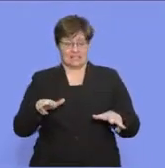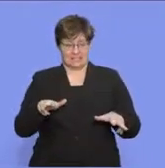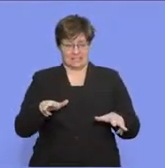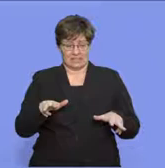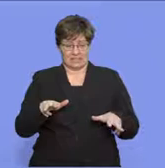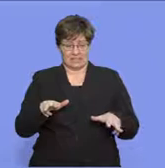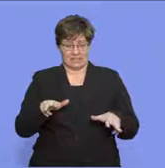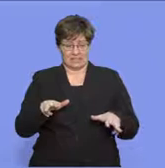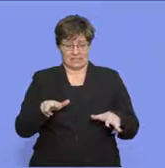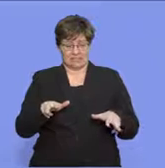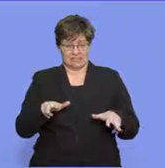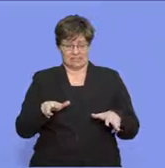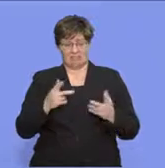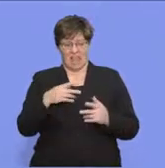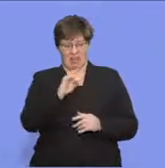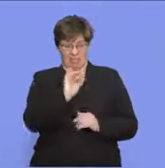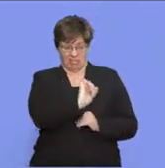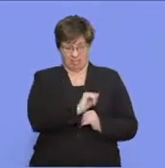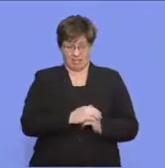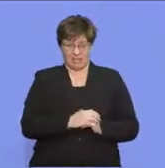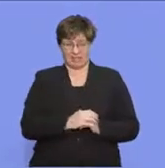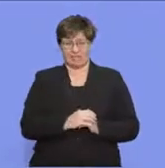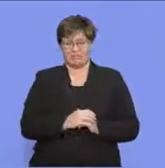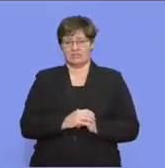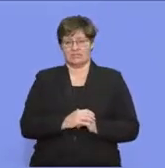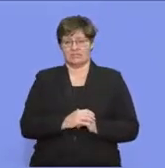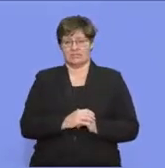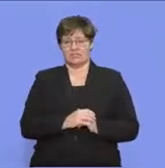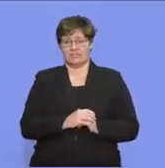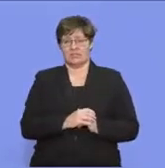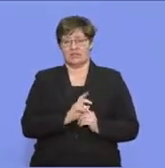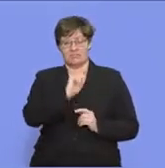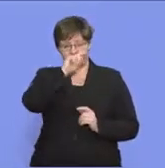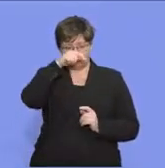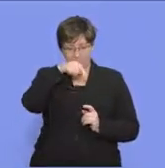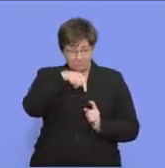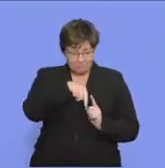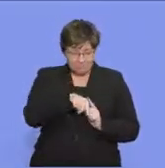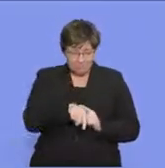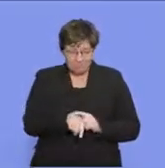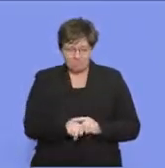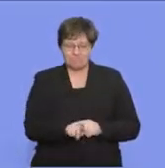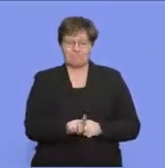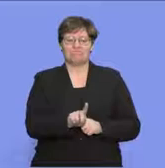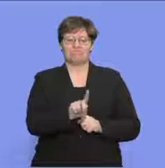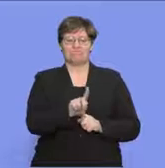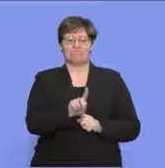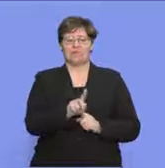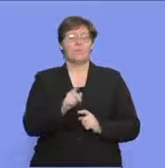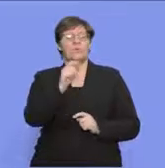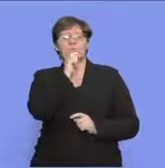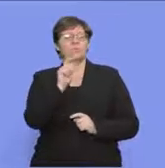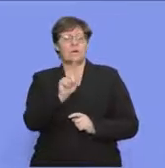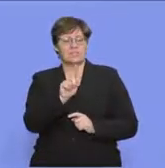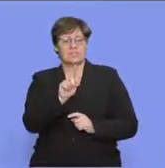creatures, so like this one here. And as they went into burrows, they used